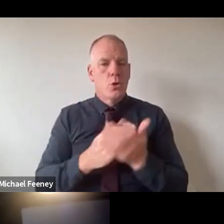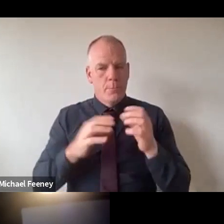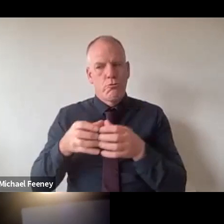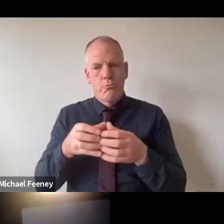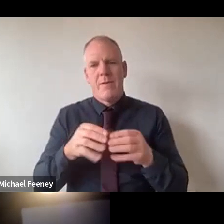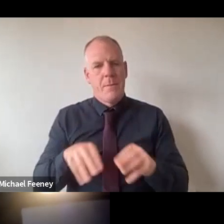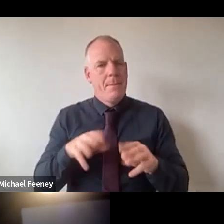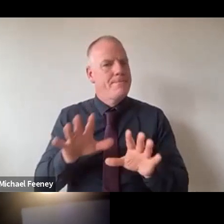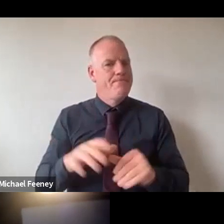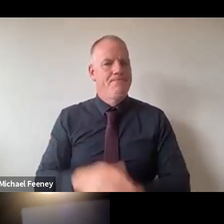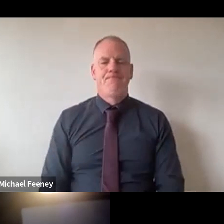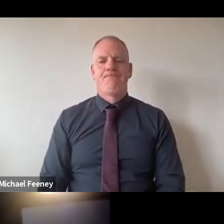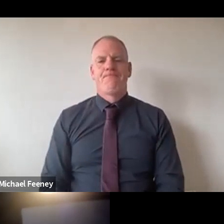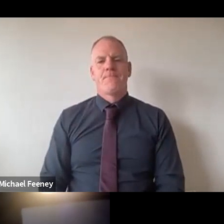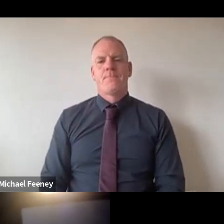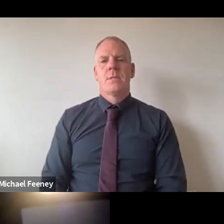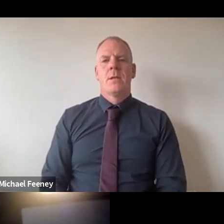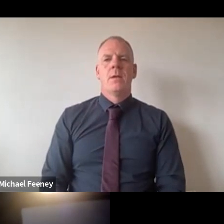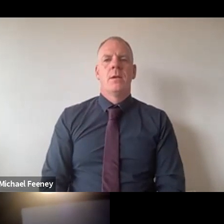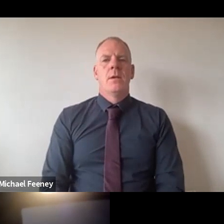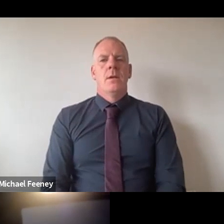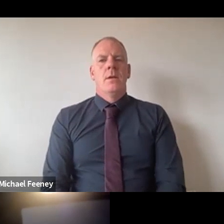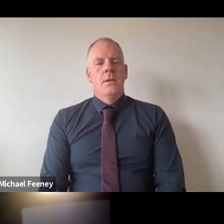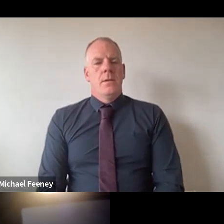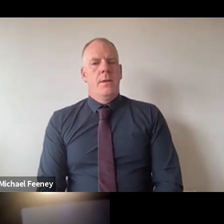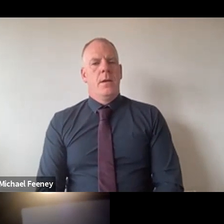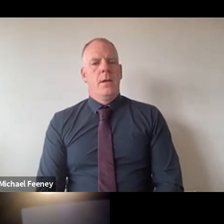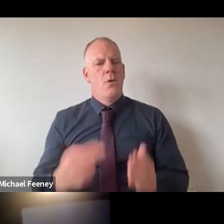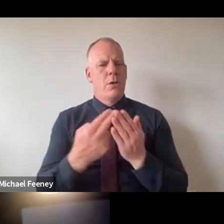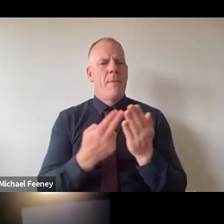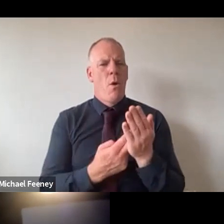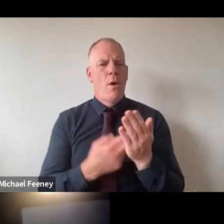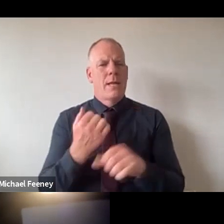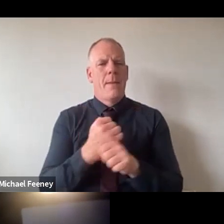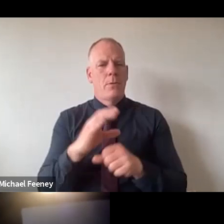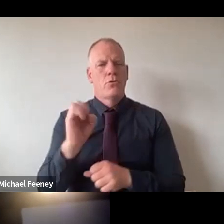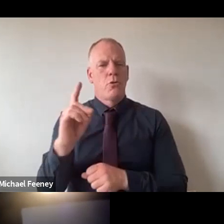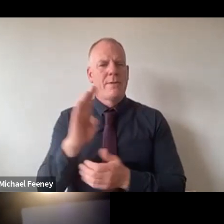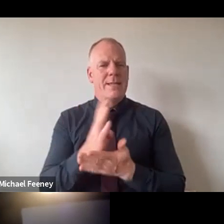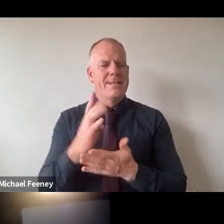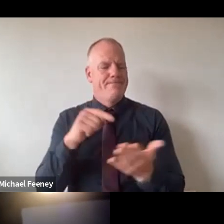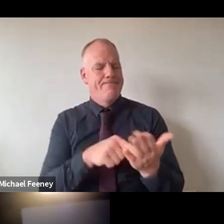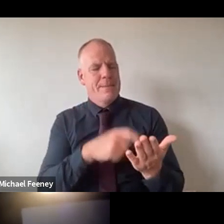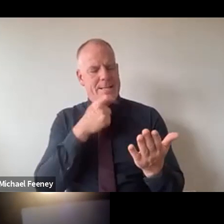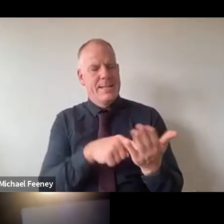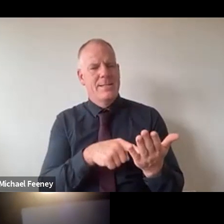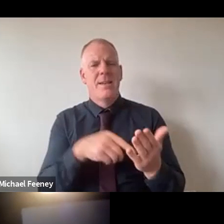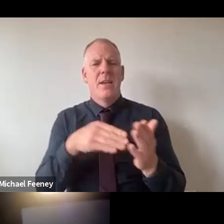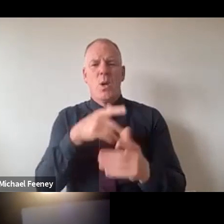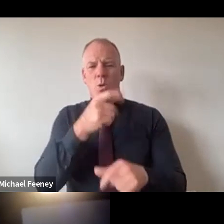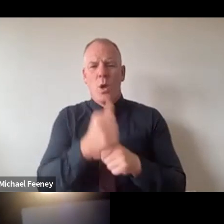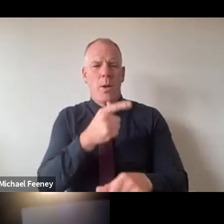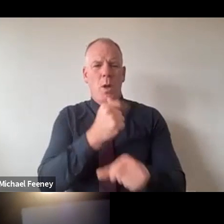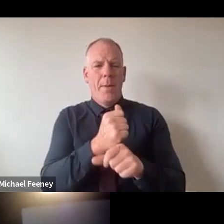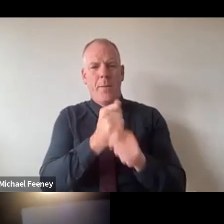persons. Our reports on COVID-19 show that while we have talked a lot about different